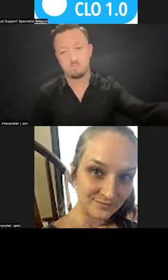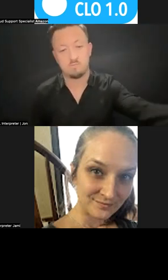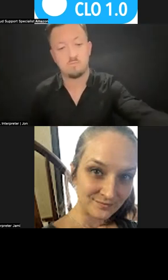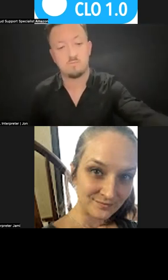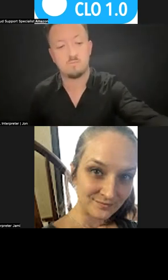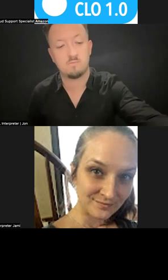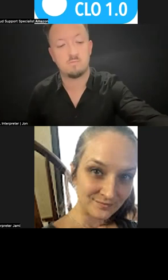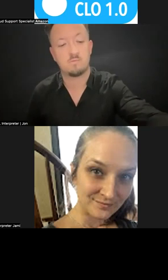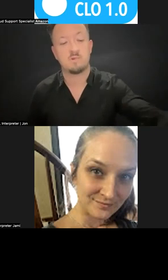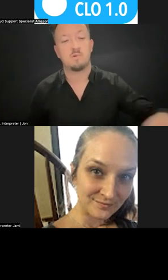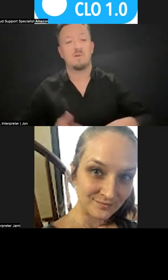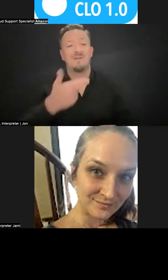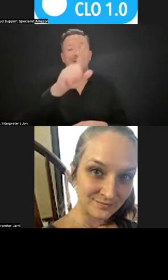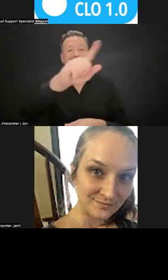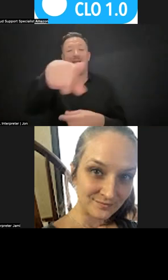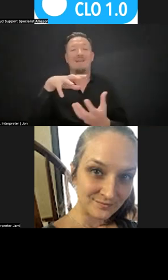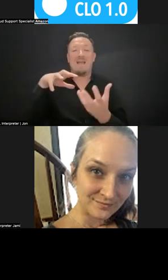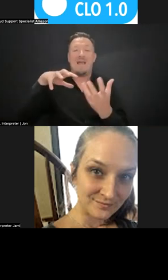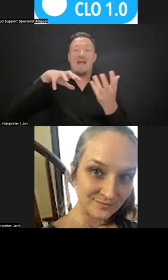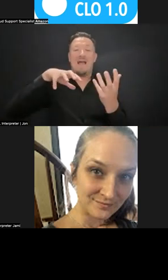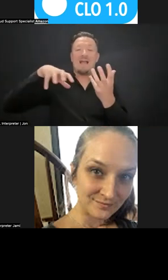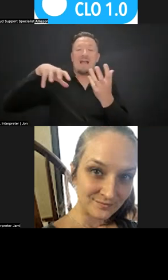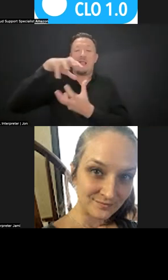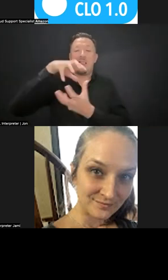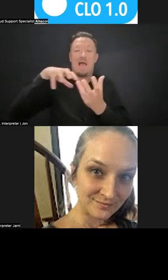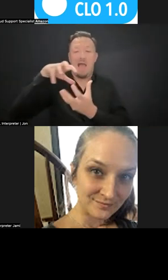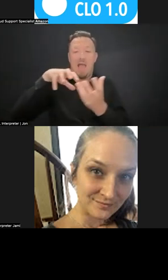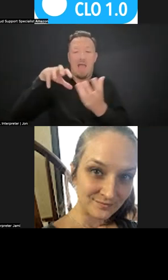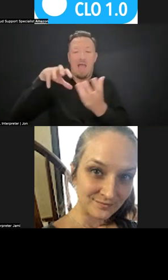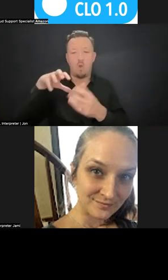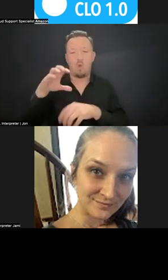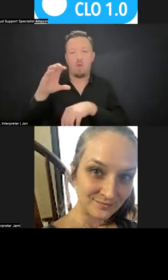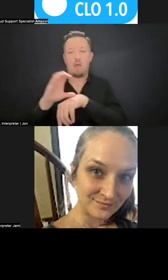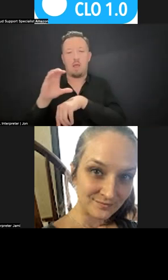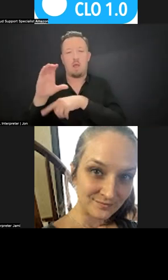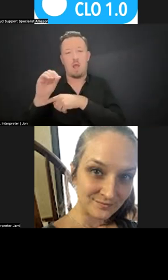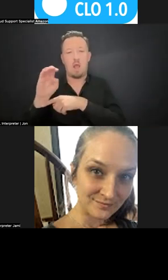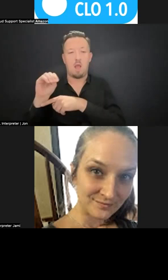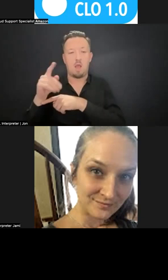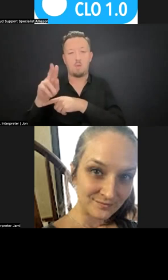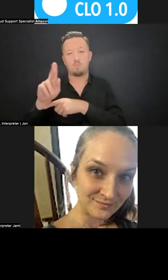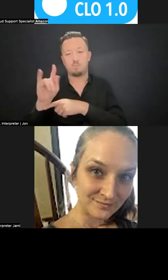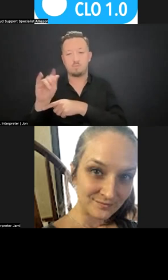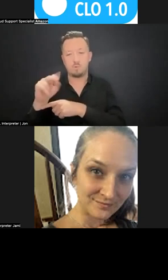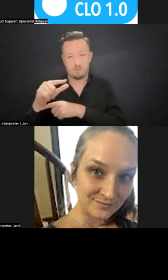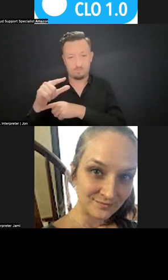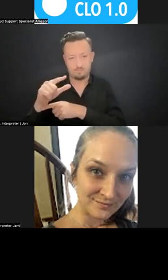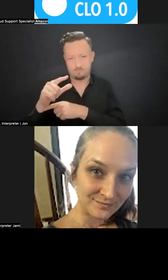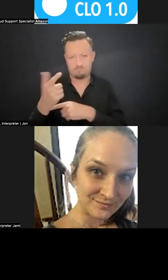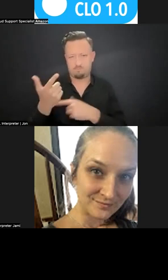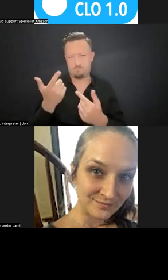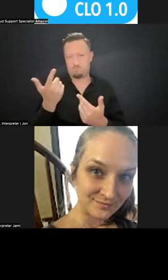Next thing that comes up is cloud computing. Let me make this a little bigger. So what